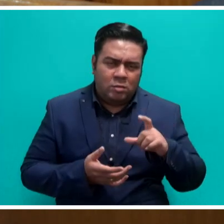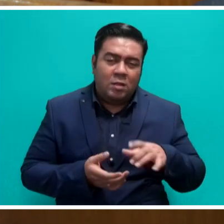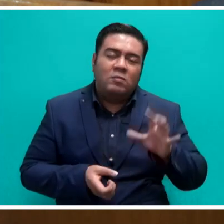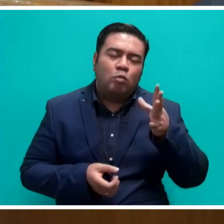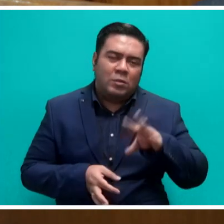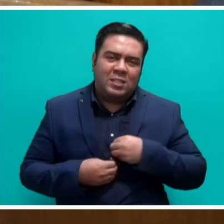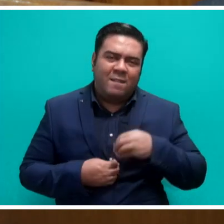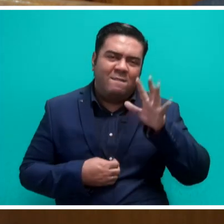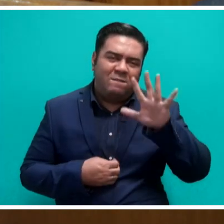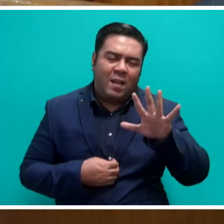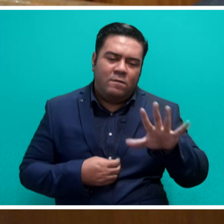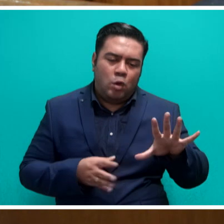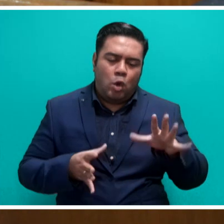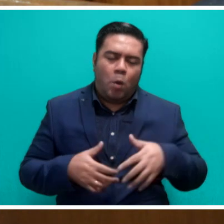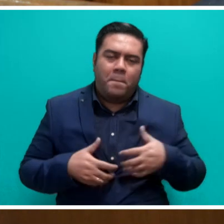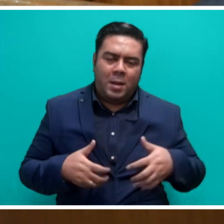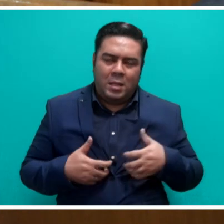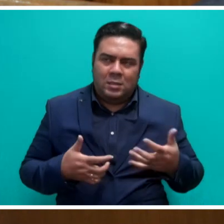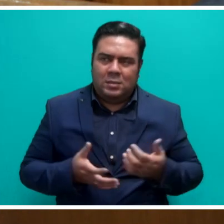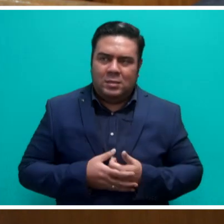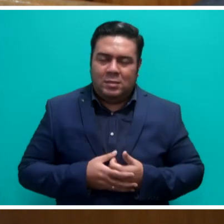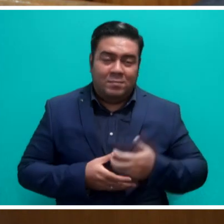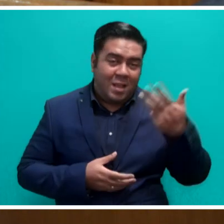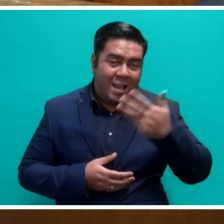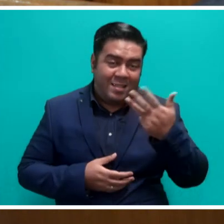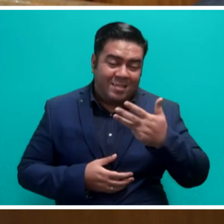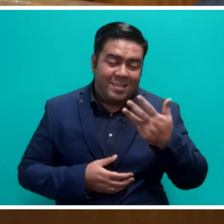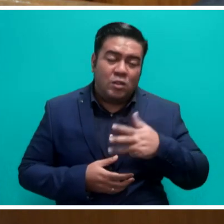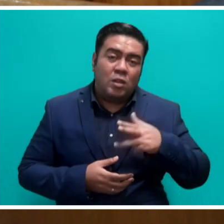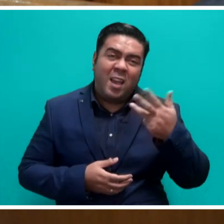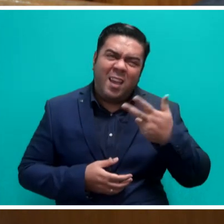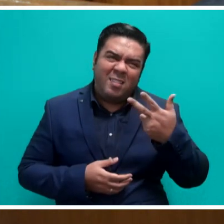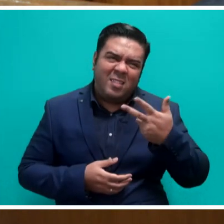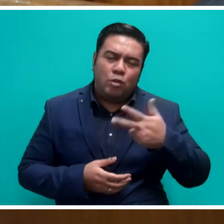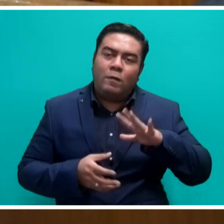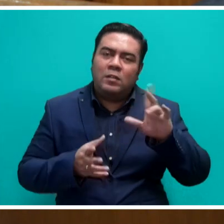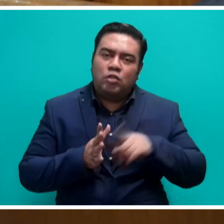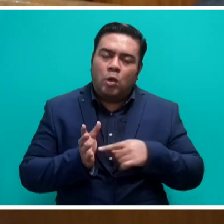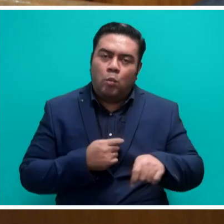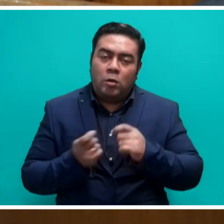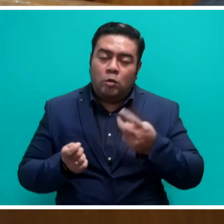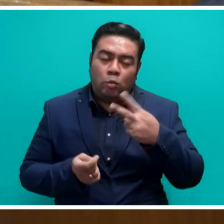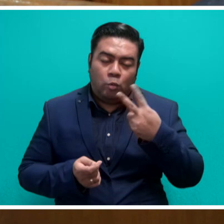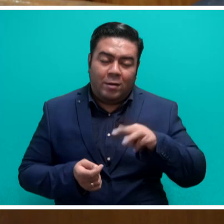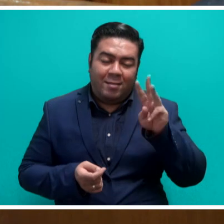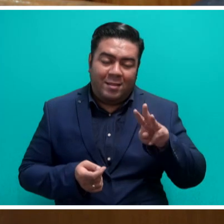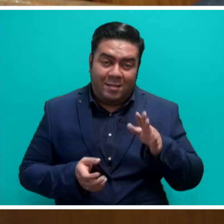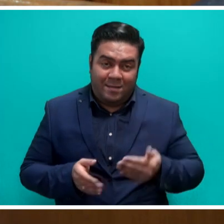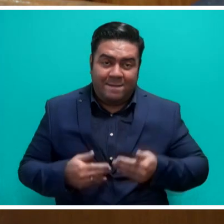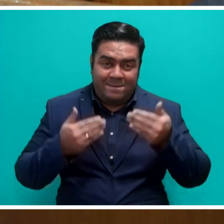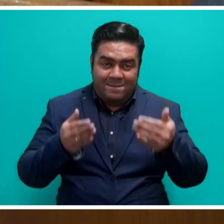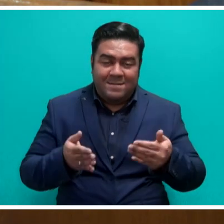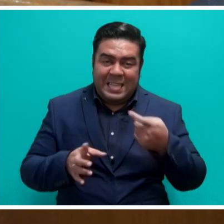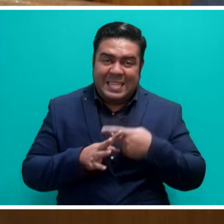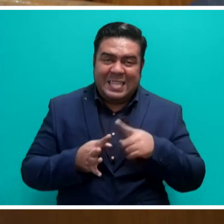complaints against him. On the 18th of January 2023, these complaints were forwarded to Mr. Keane